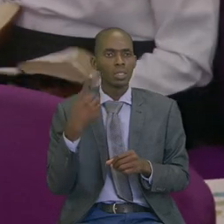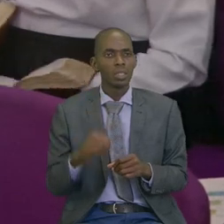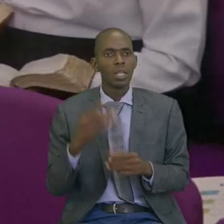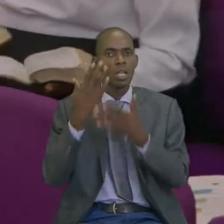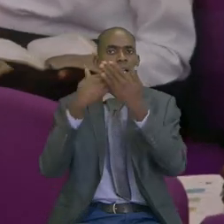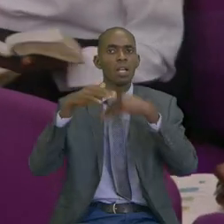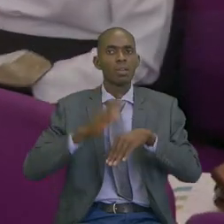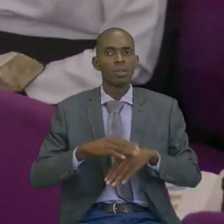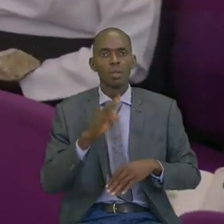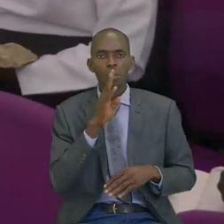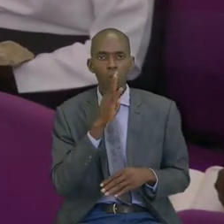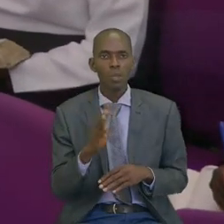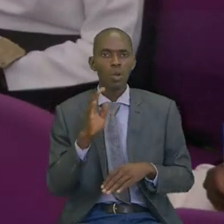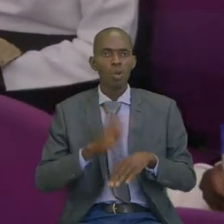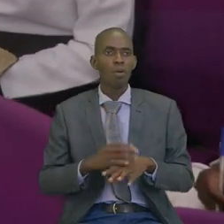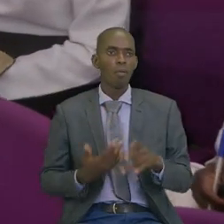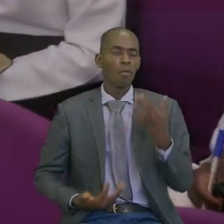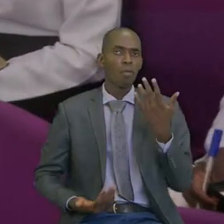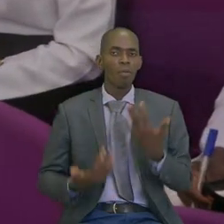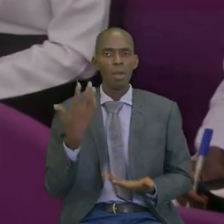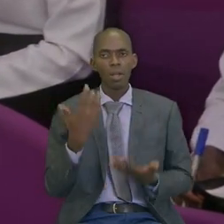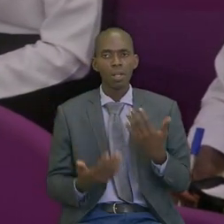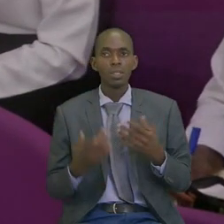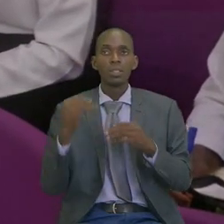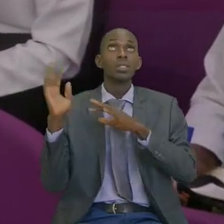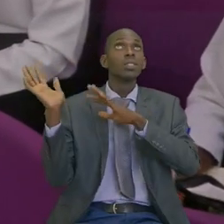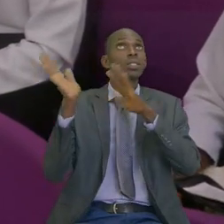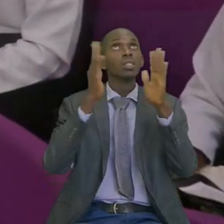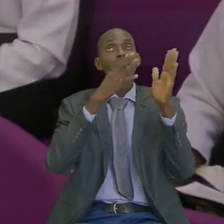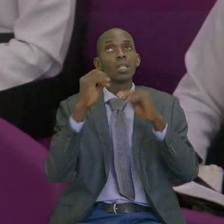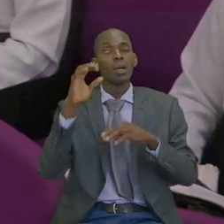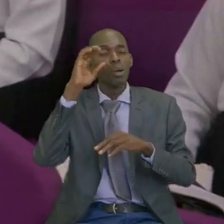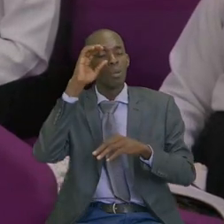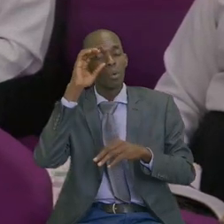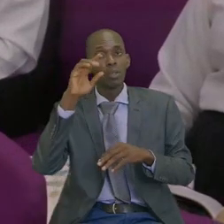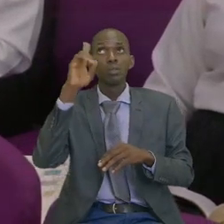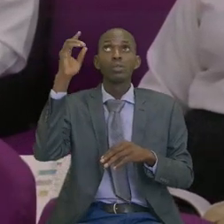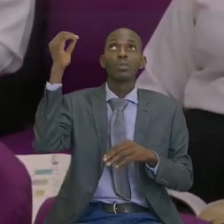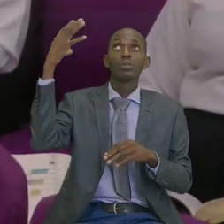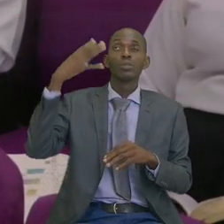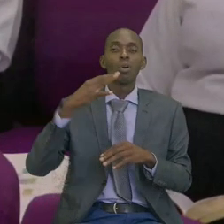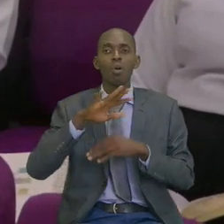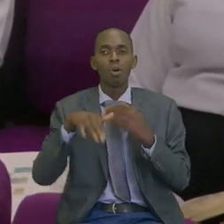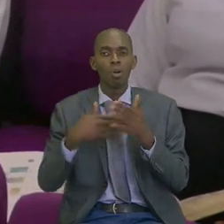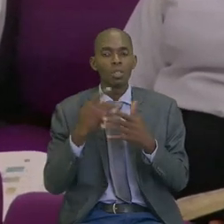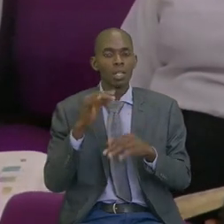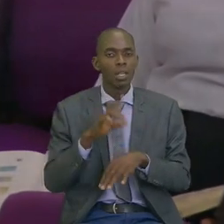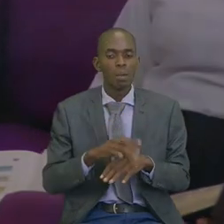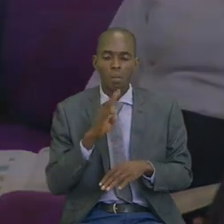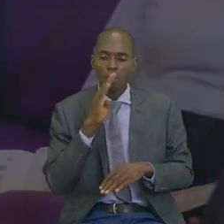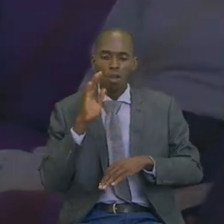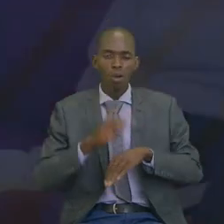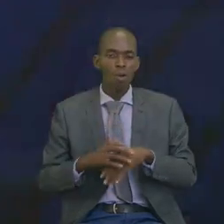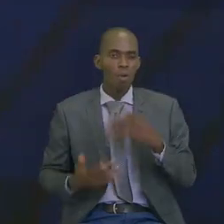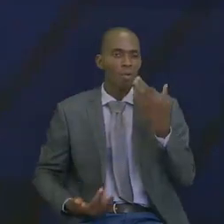heavens being on fire, the skies, the moon, the sun, and all the earth being on